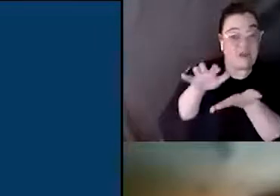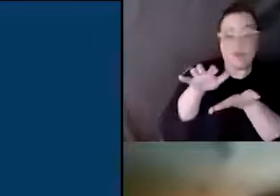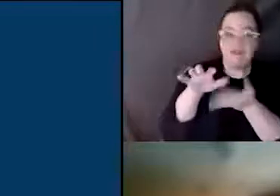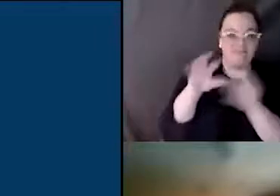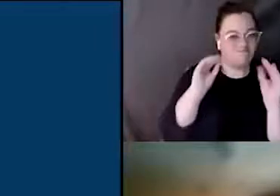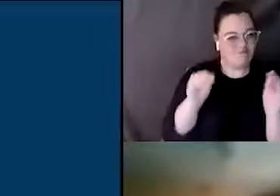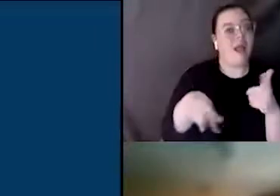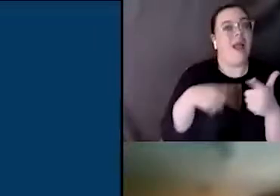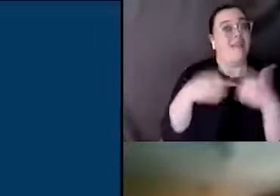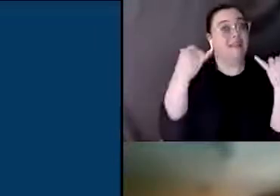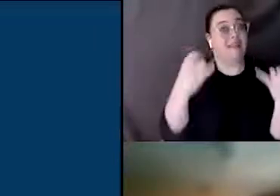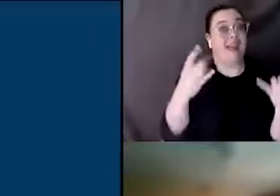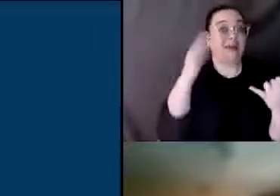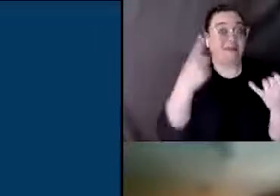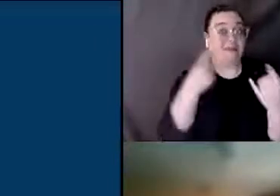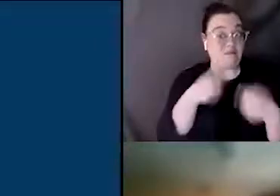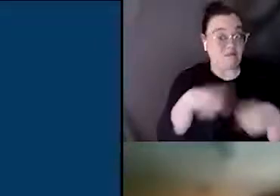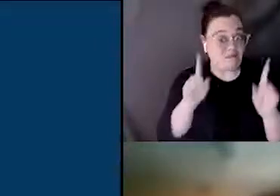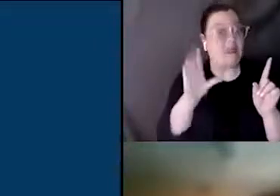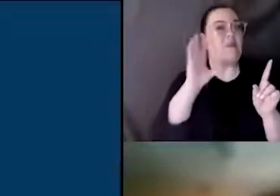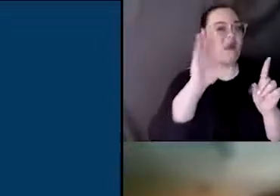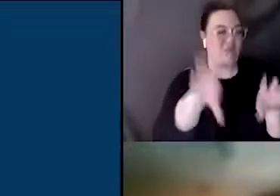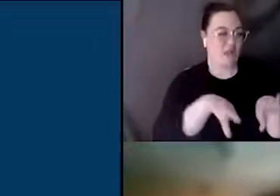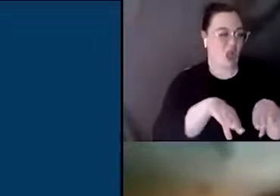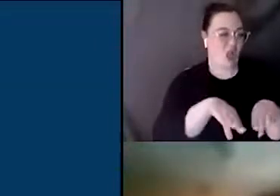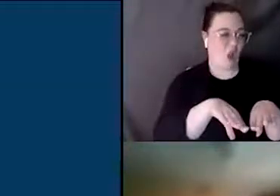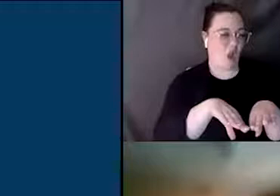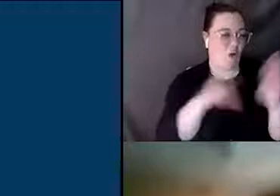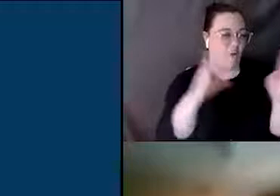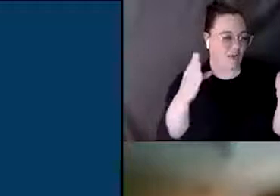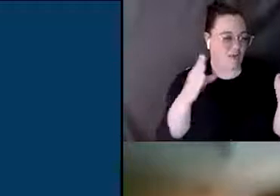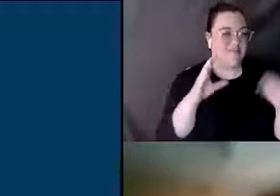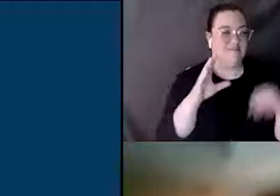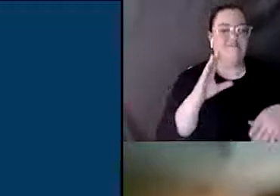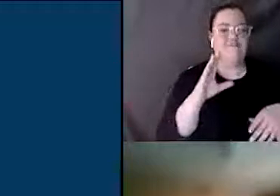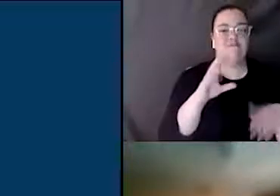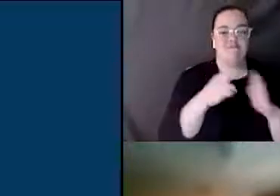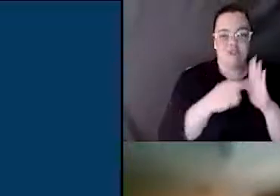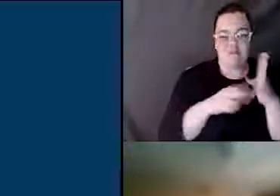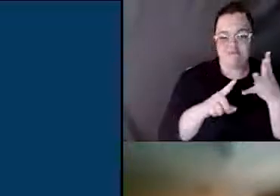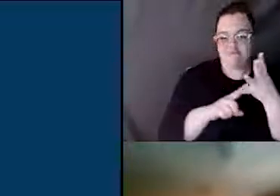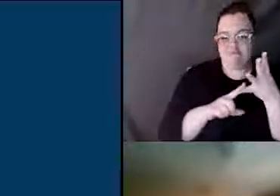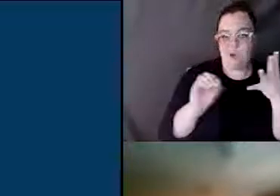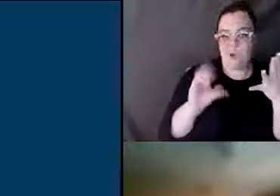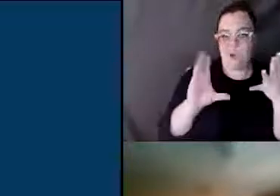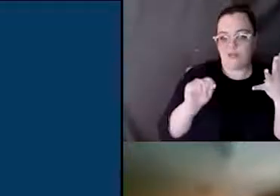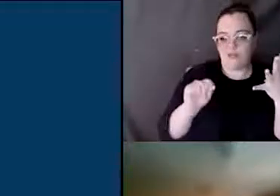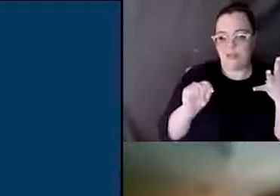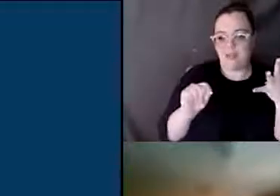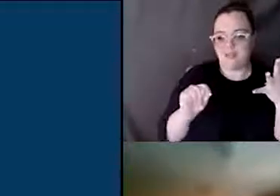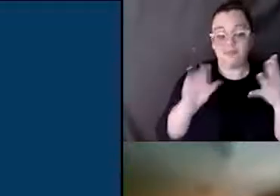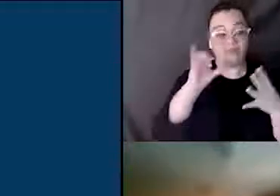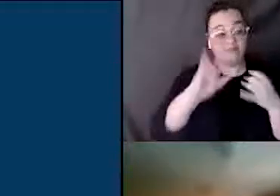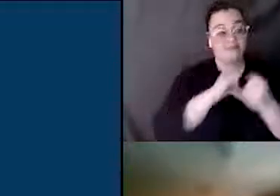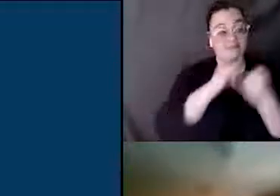will be opening registration the 4th week or so in October. And that's the end of